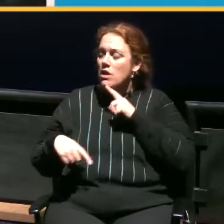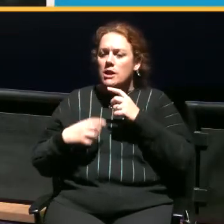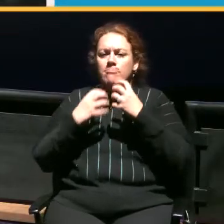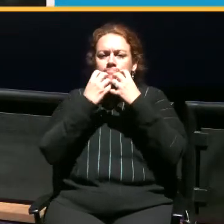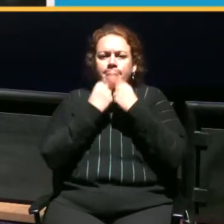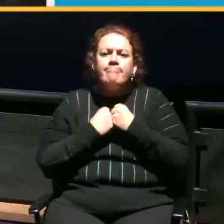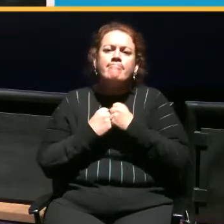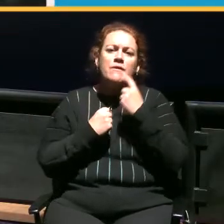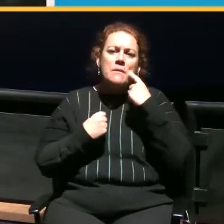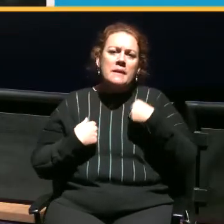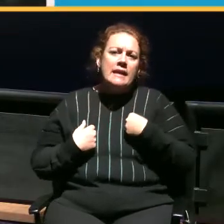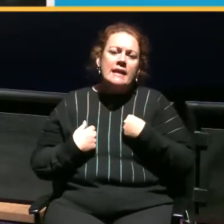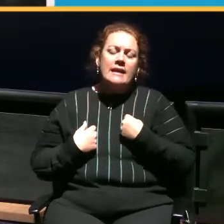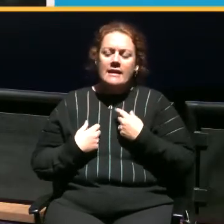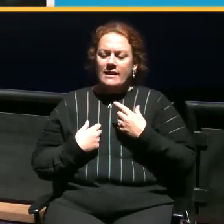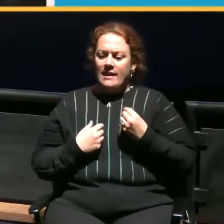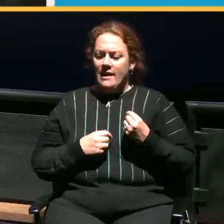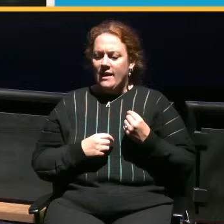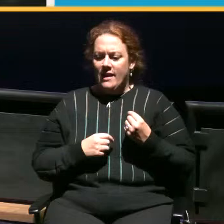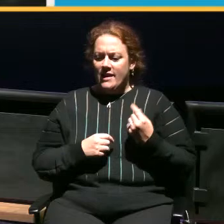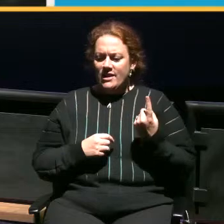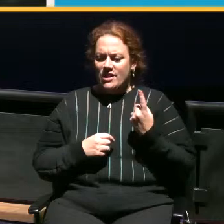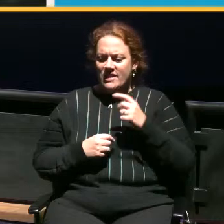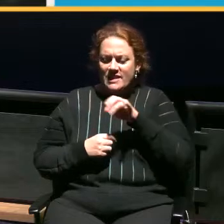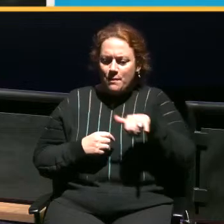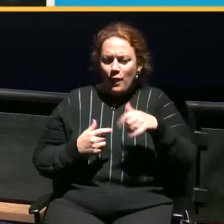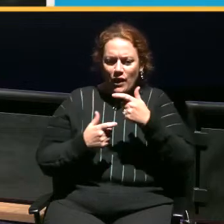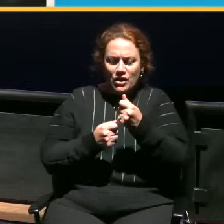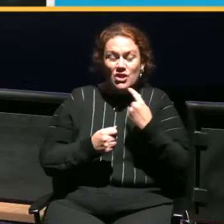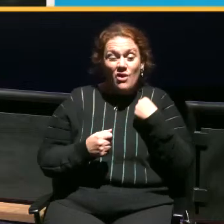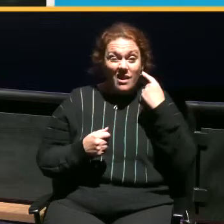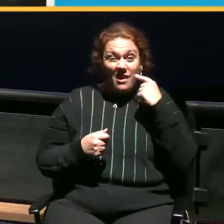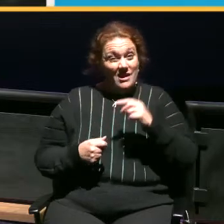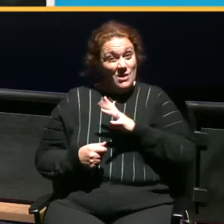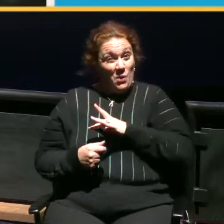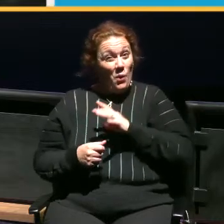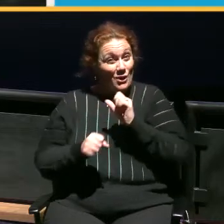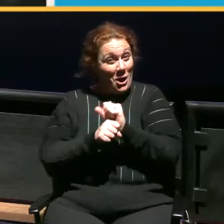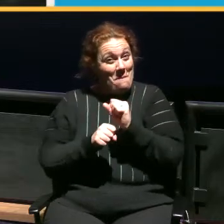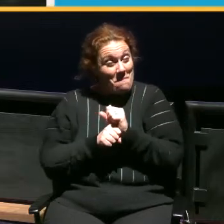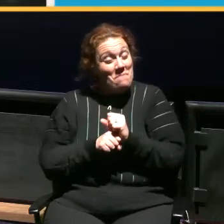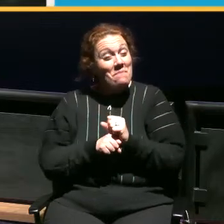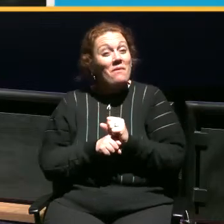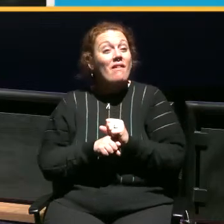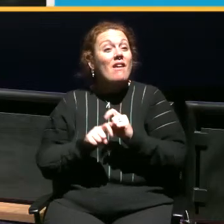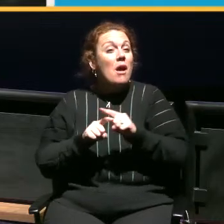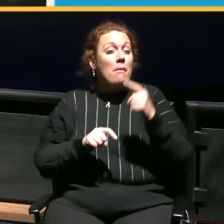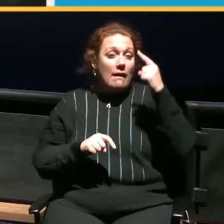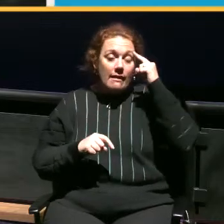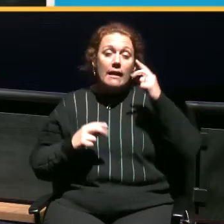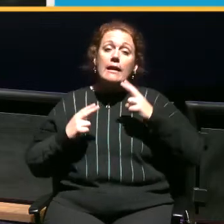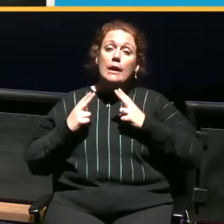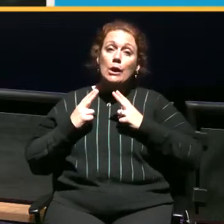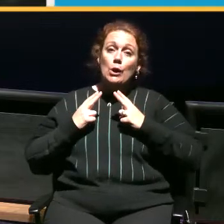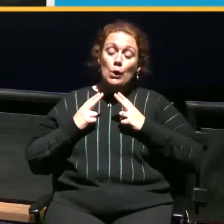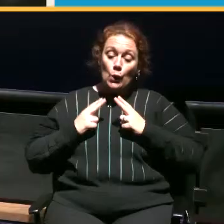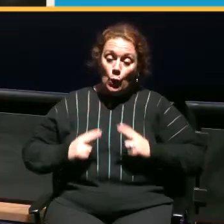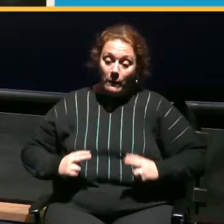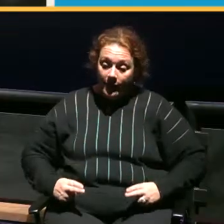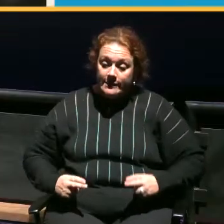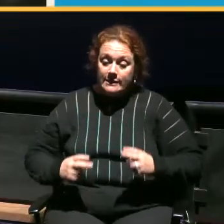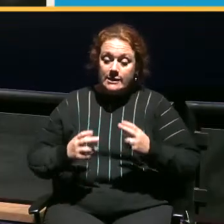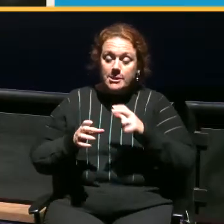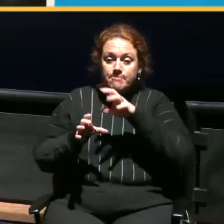me. Just, you know, you have similar interests and so on. So I think it's a really cool job. But I think that humans go there because we are really